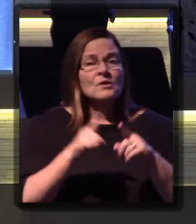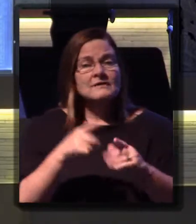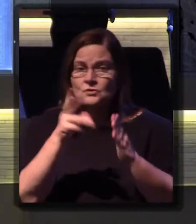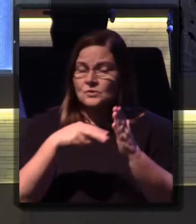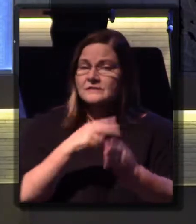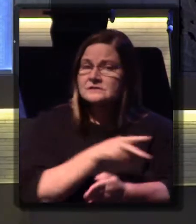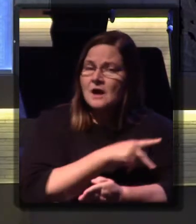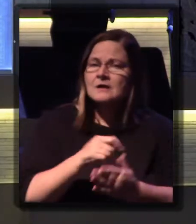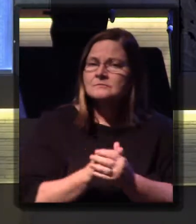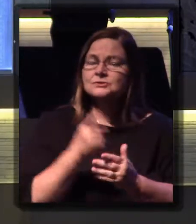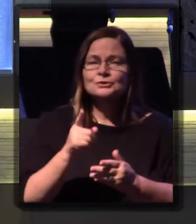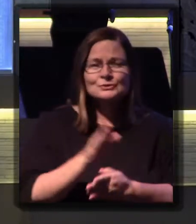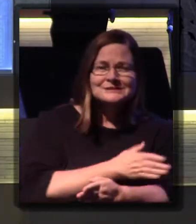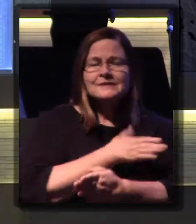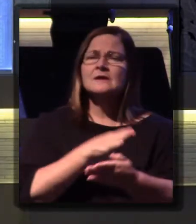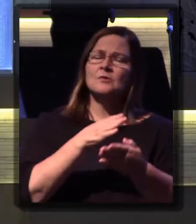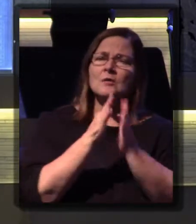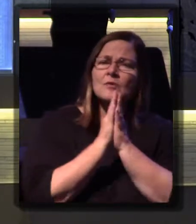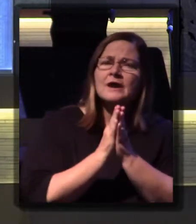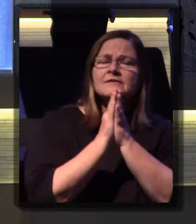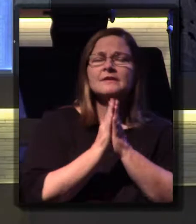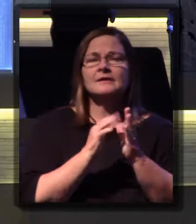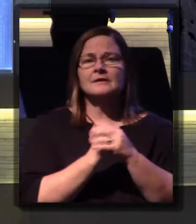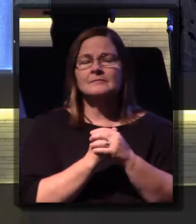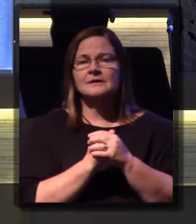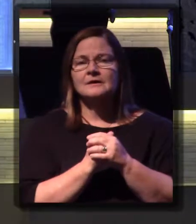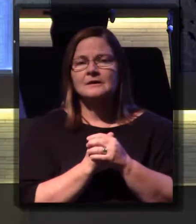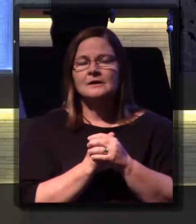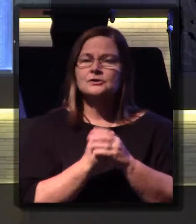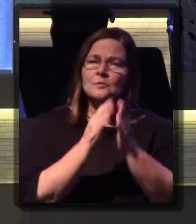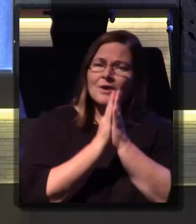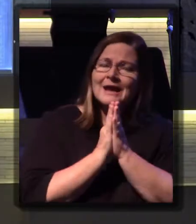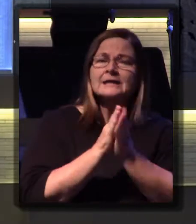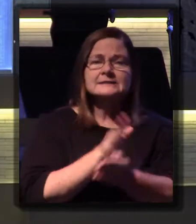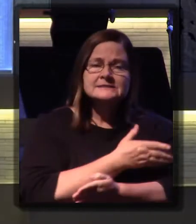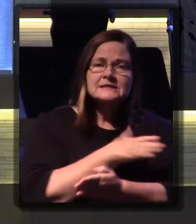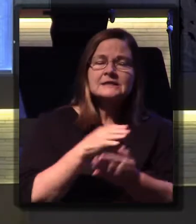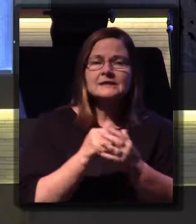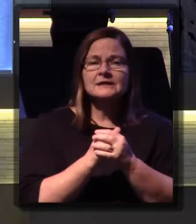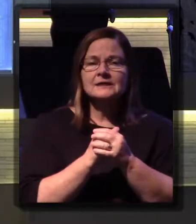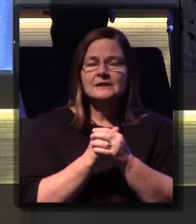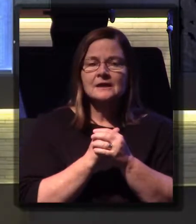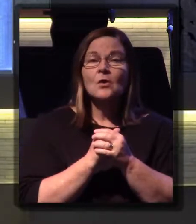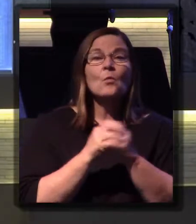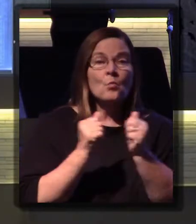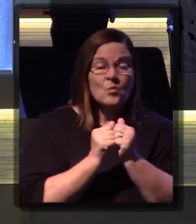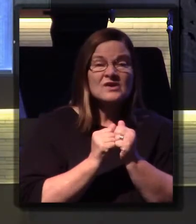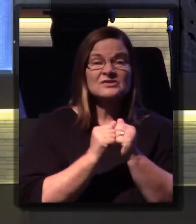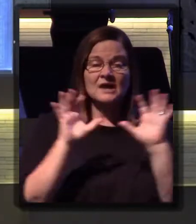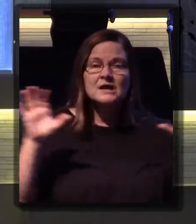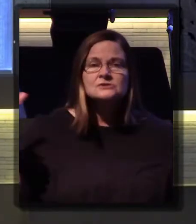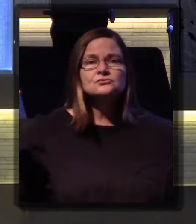life gets difficult. In fact, he says, whenever you read the Psalms, you sing them or pray them, you're